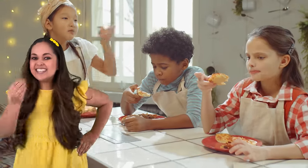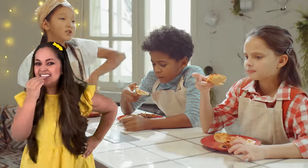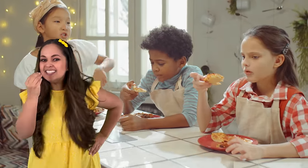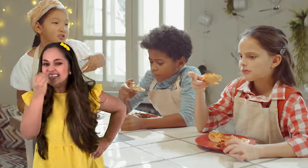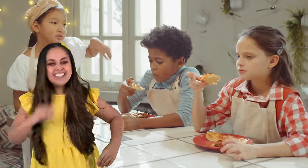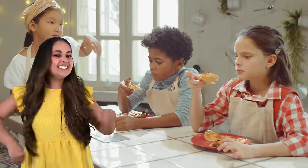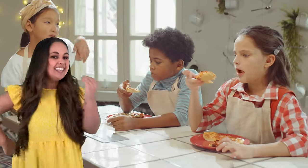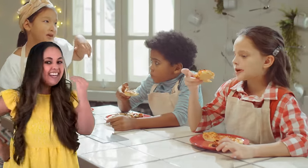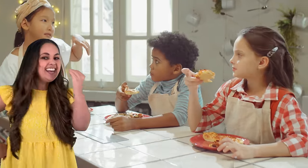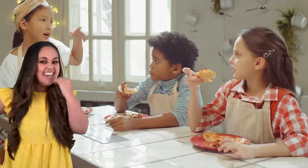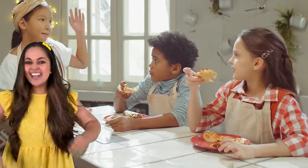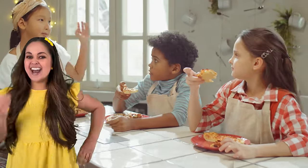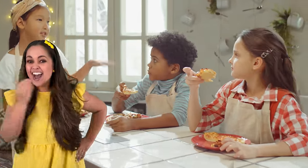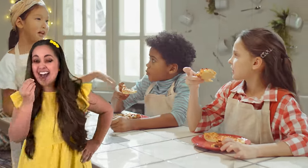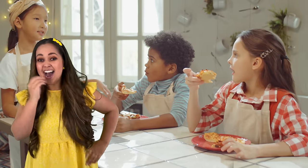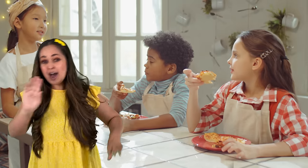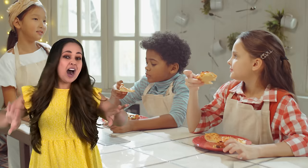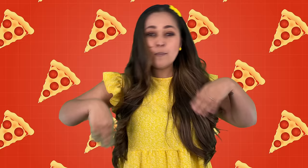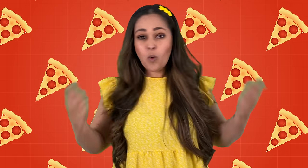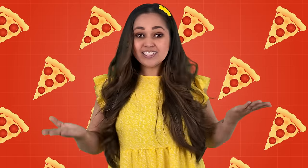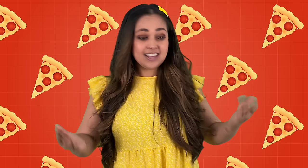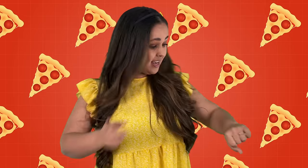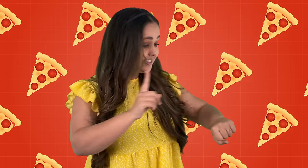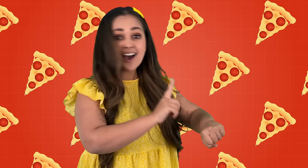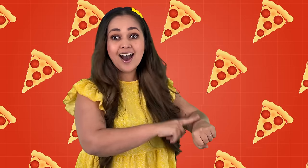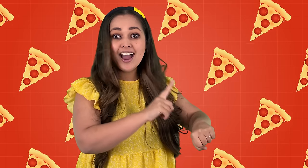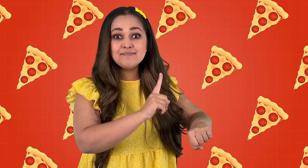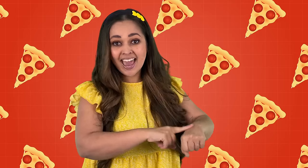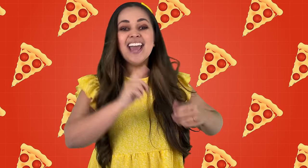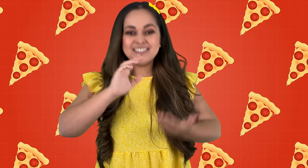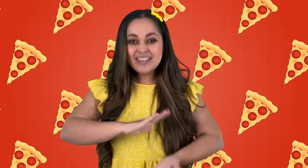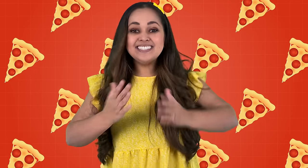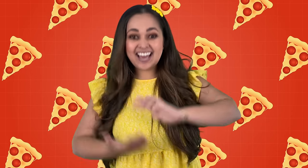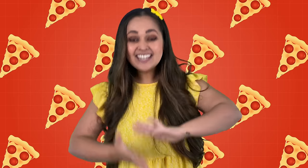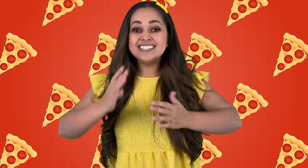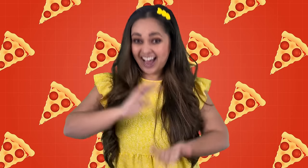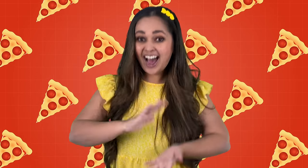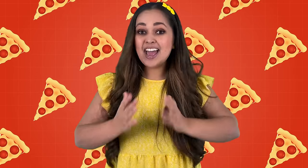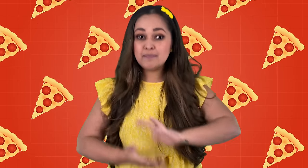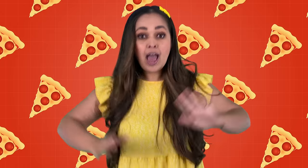eat, eat, eat, eat it up. What's that time? Yeah, it's pizza.